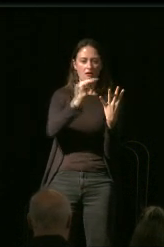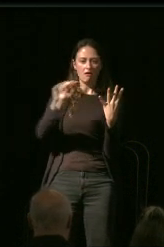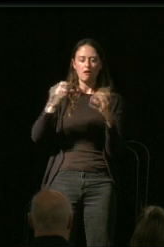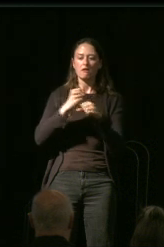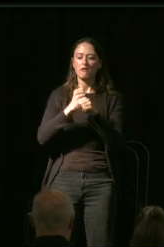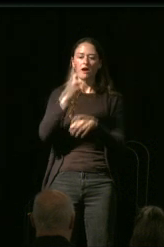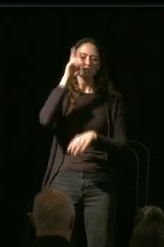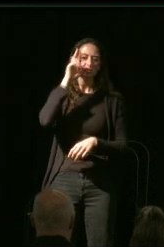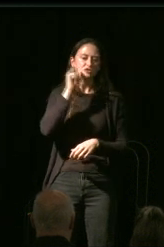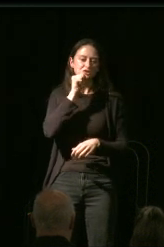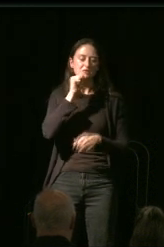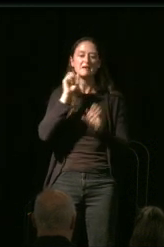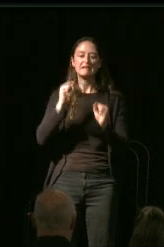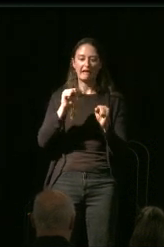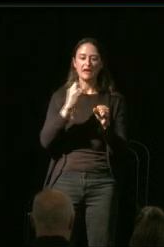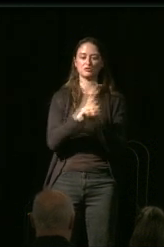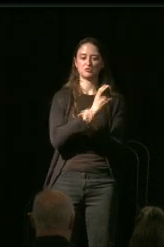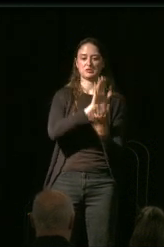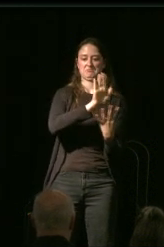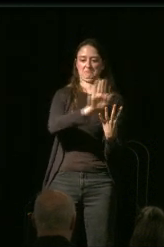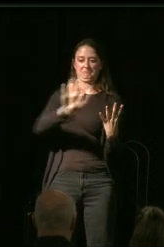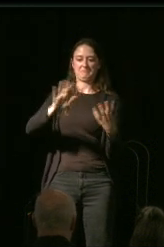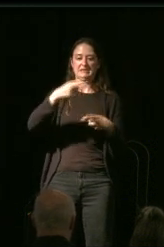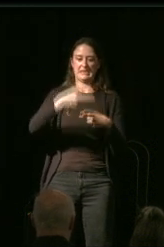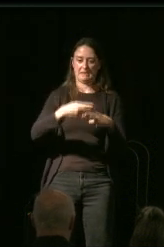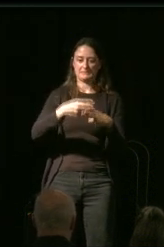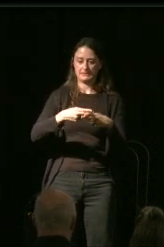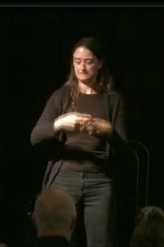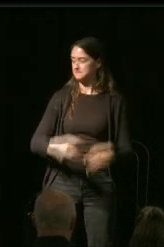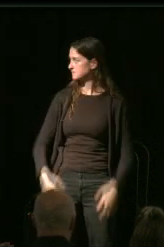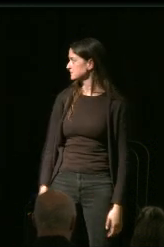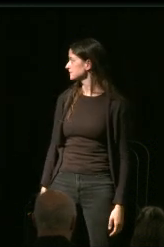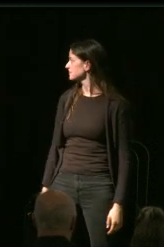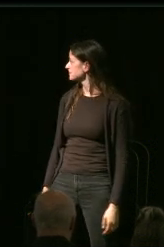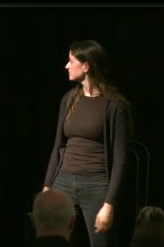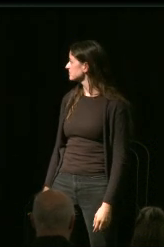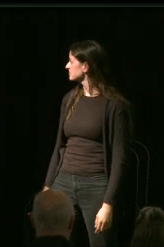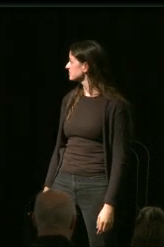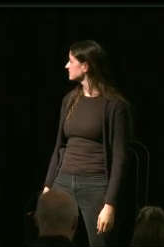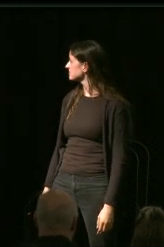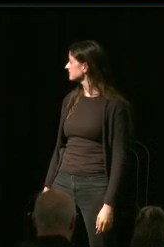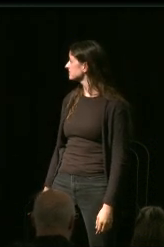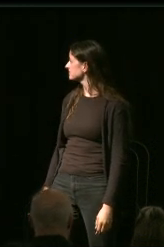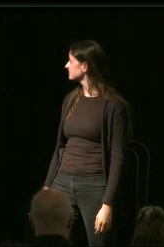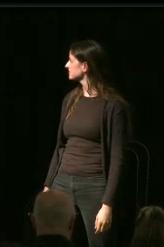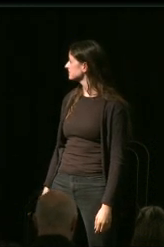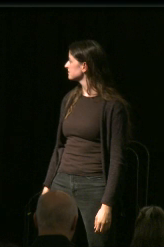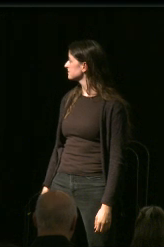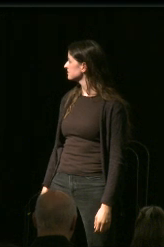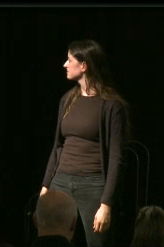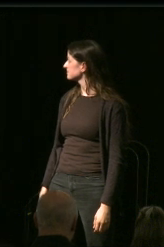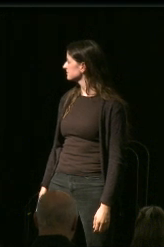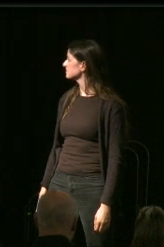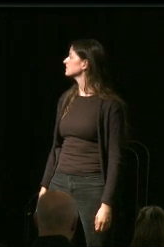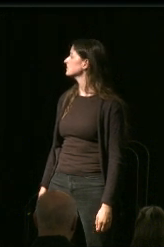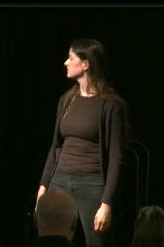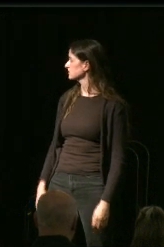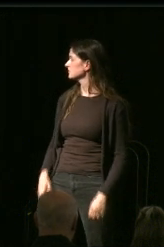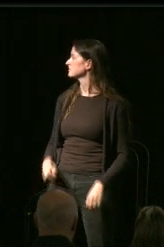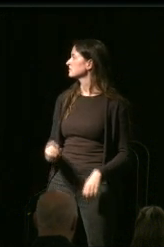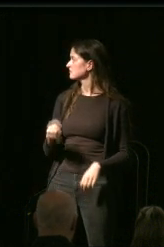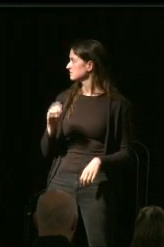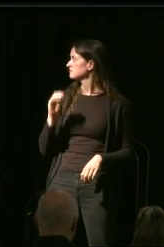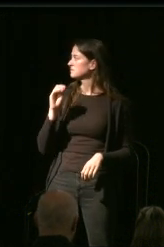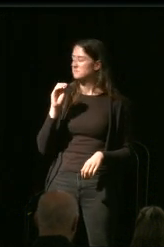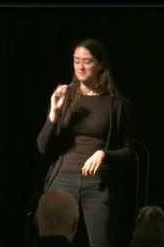And again, the clinical types of Usher syndrome correlate to a great extent to which genes are affected, but not perfectly. For example, some